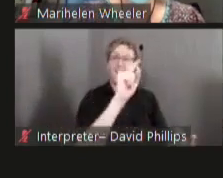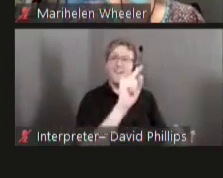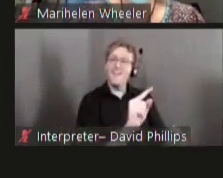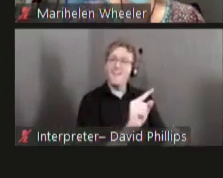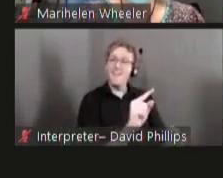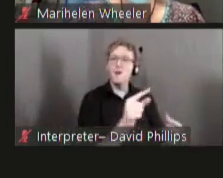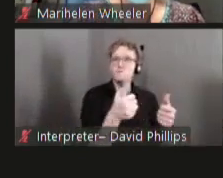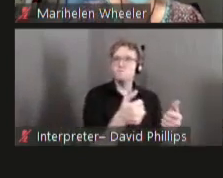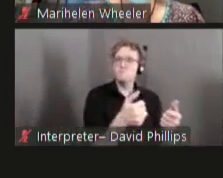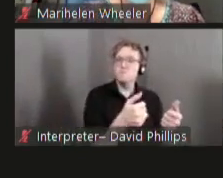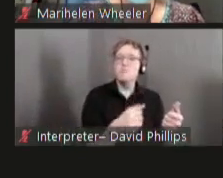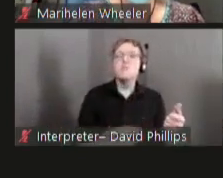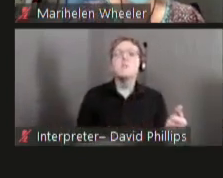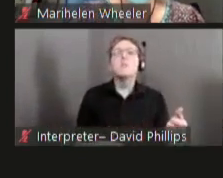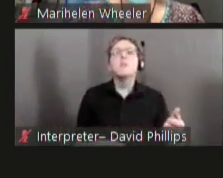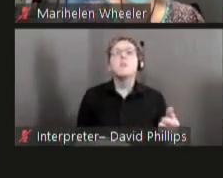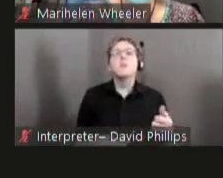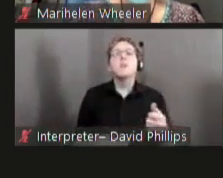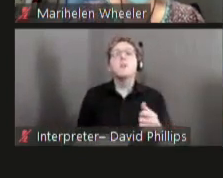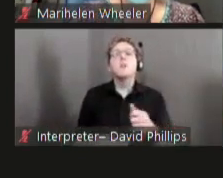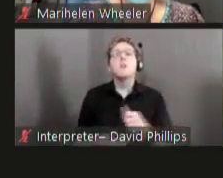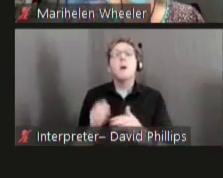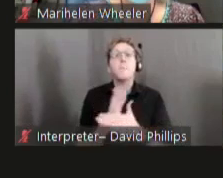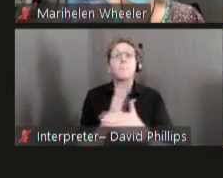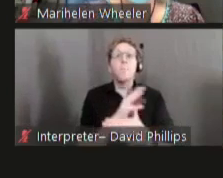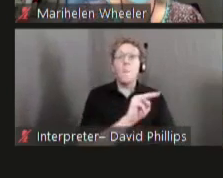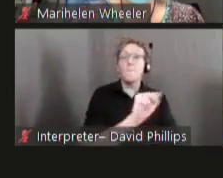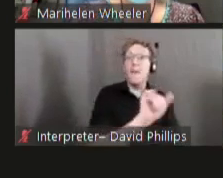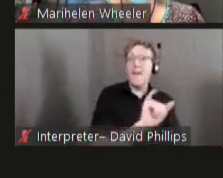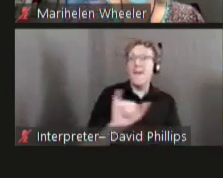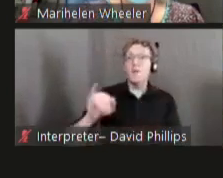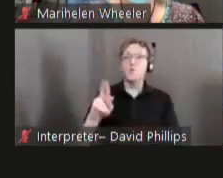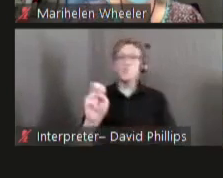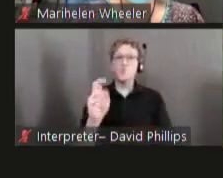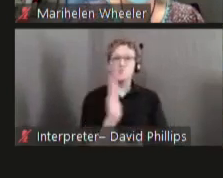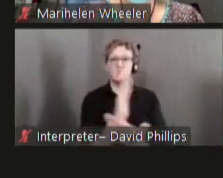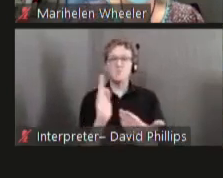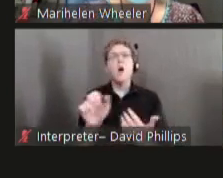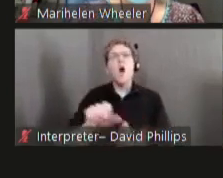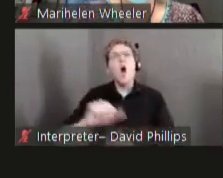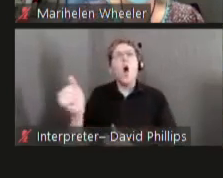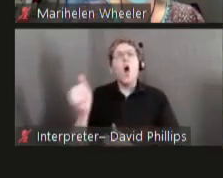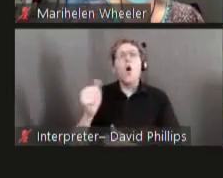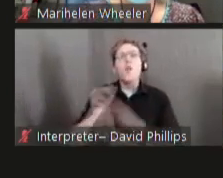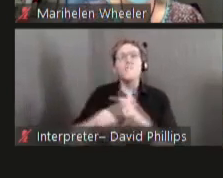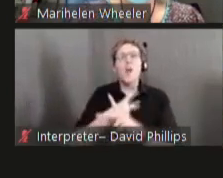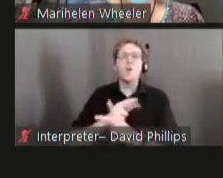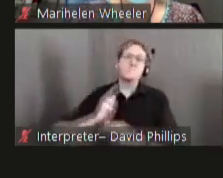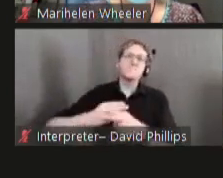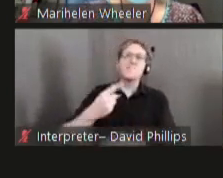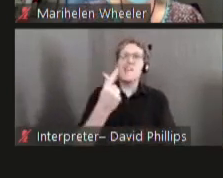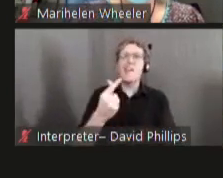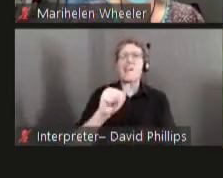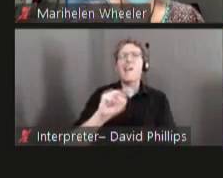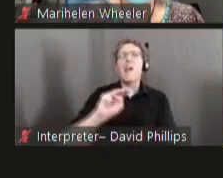We had a surge between May and June of another variant called Gamma, which is